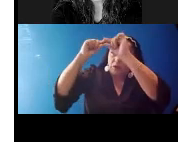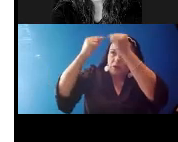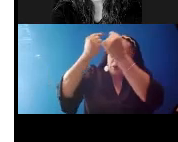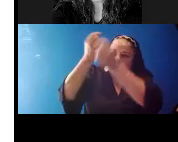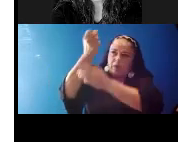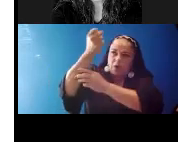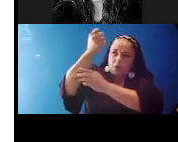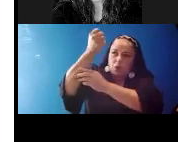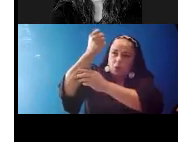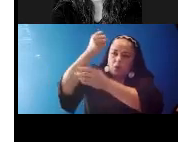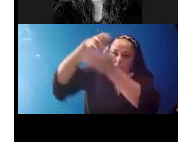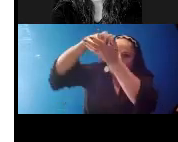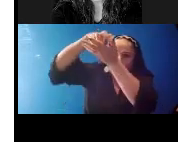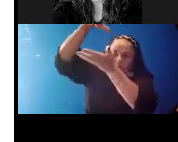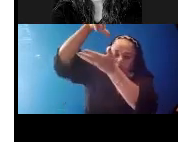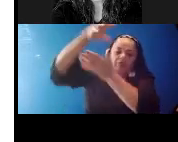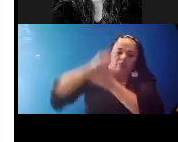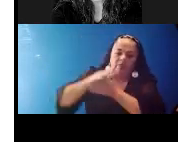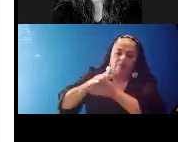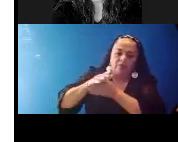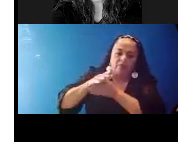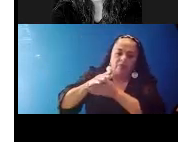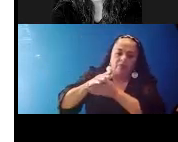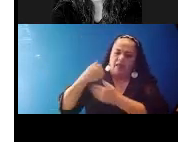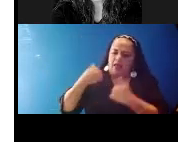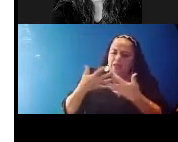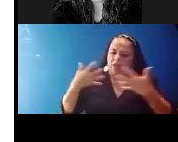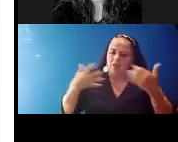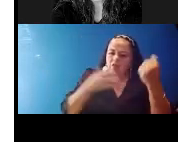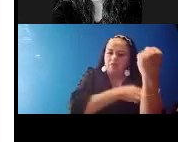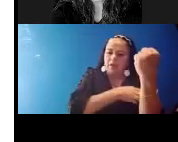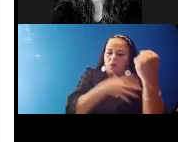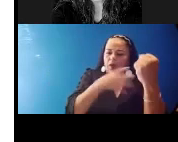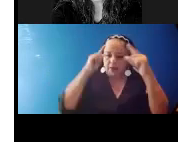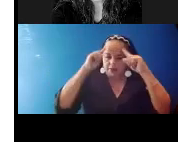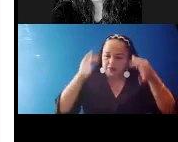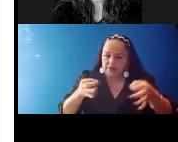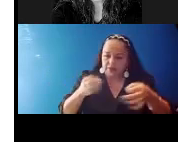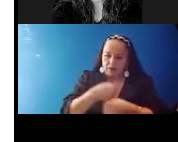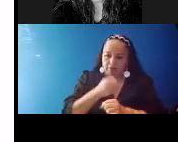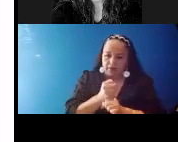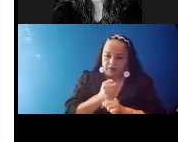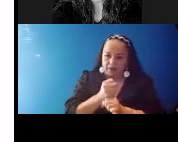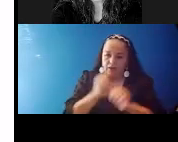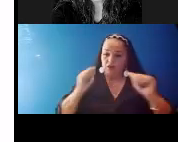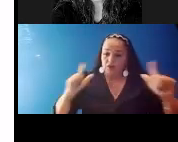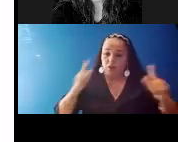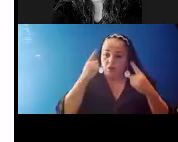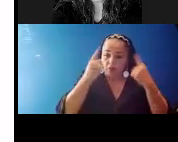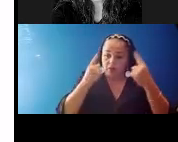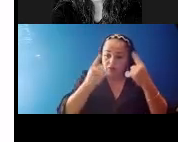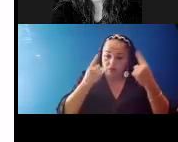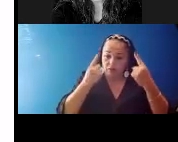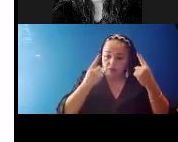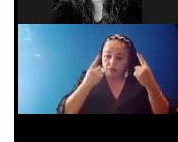amount of wealth, which we know determines a lot of power in decision-making. So all things to just really consider as we think about